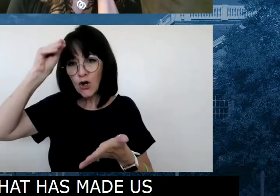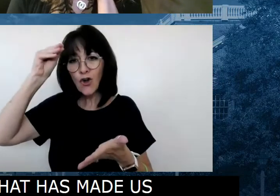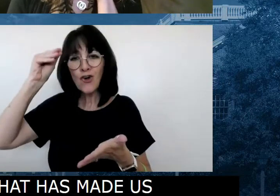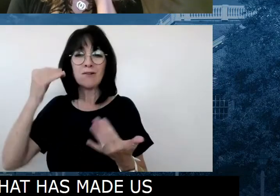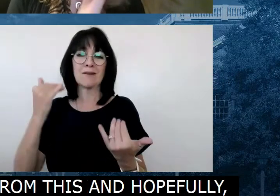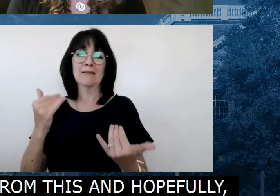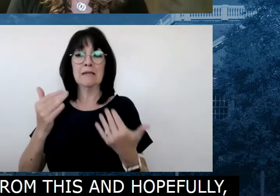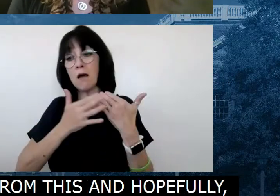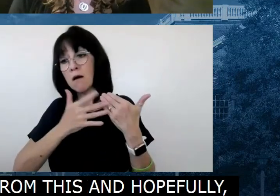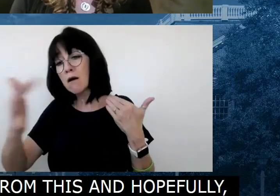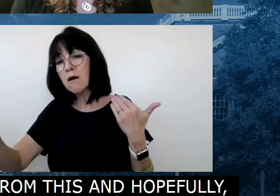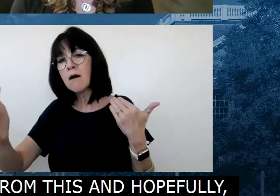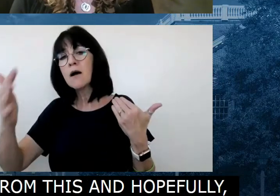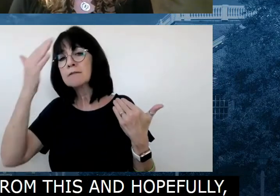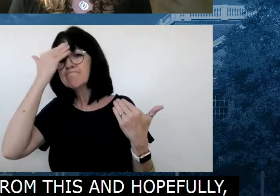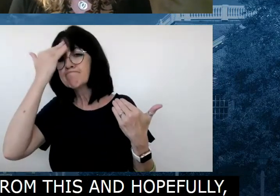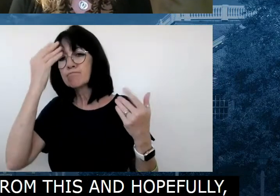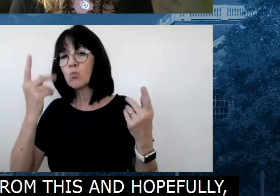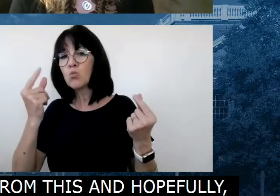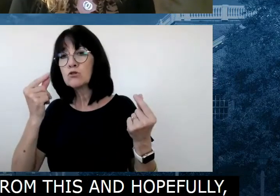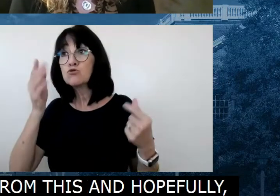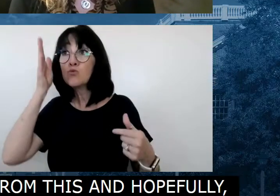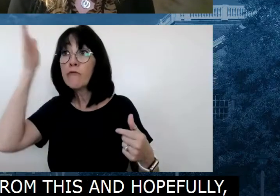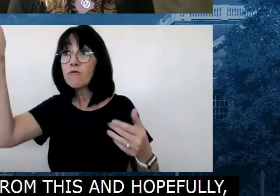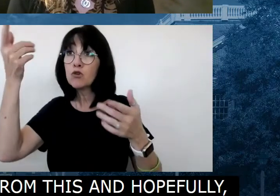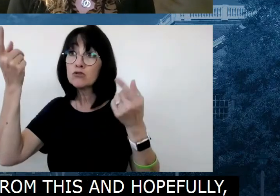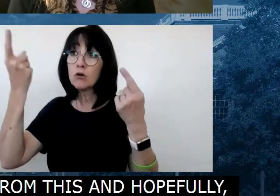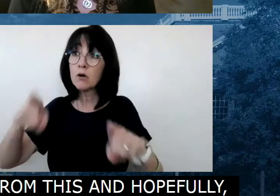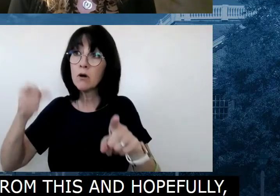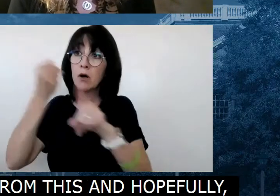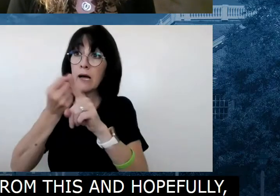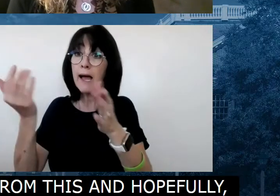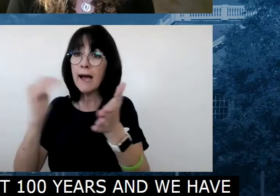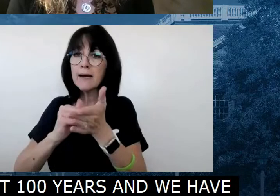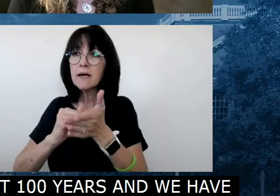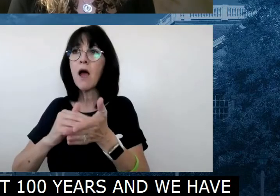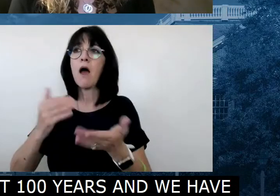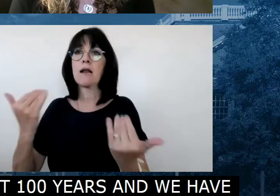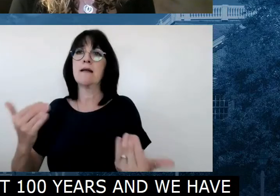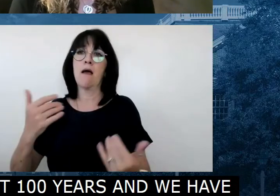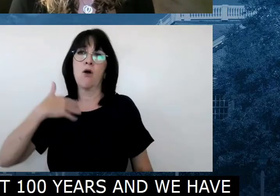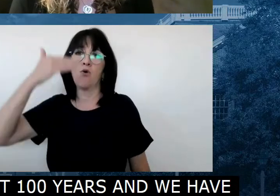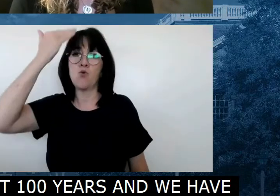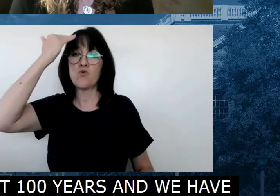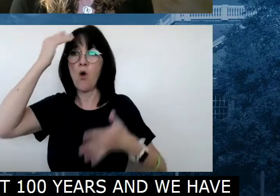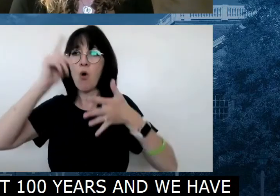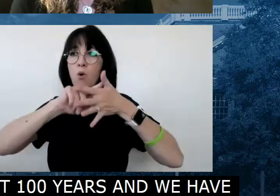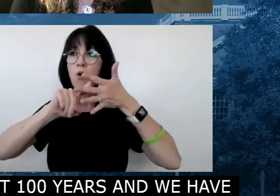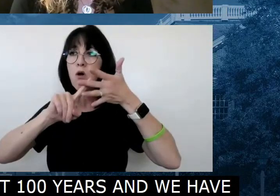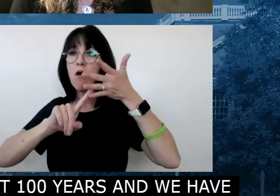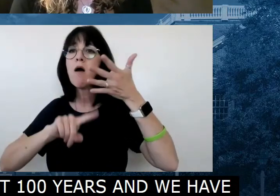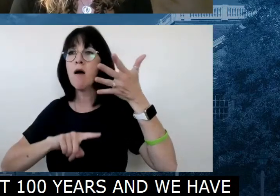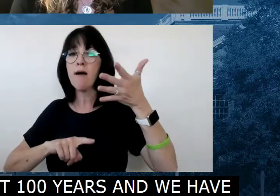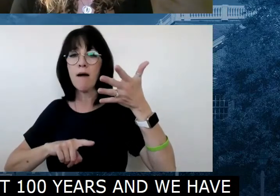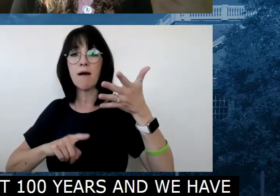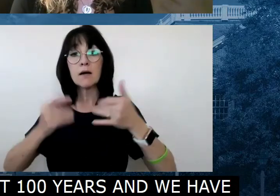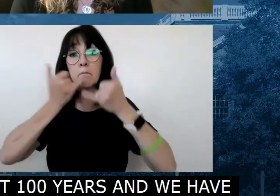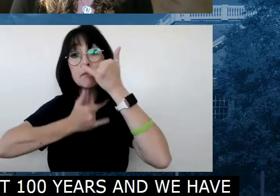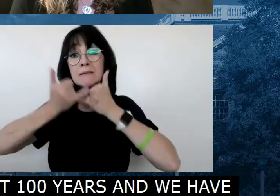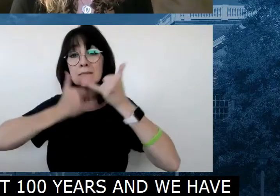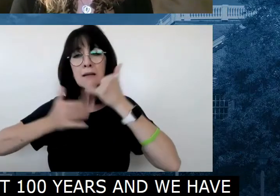emergency management and public safety now for years, and this could happen with a number of things. And we will make sure that